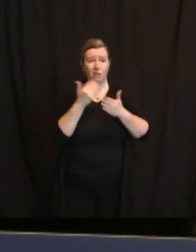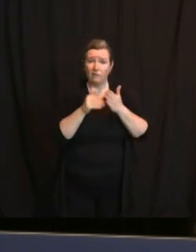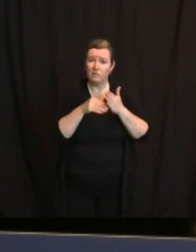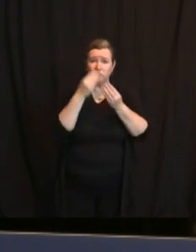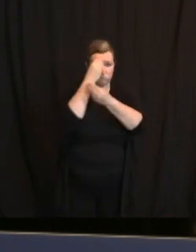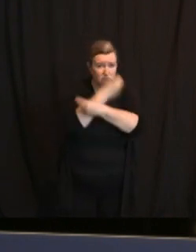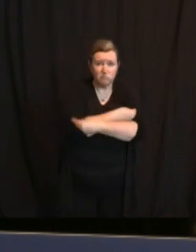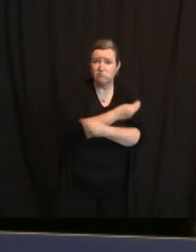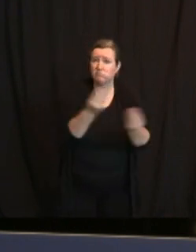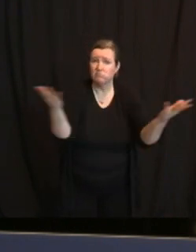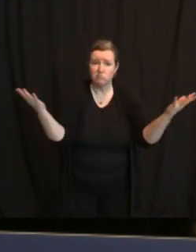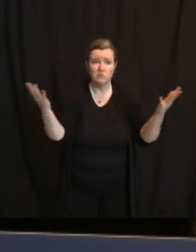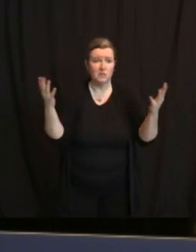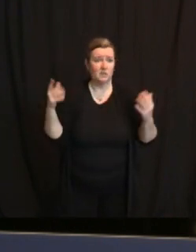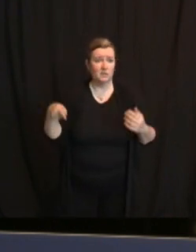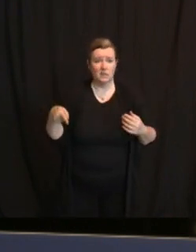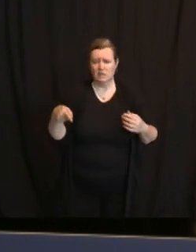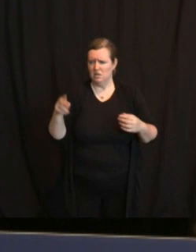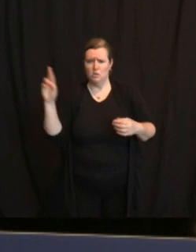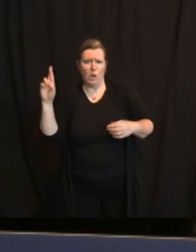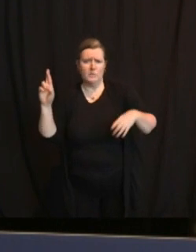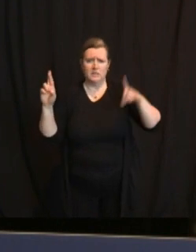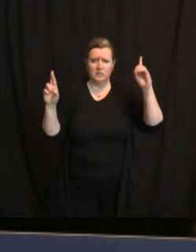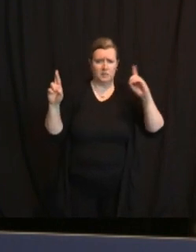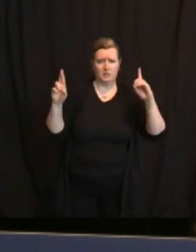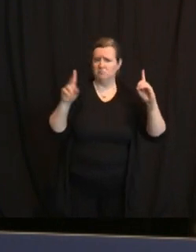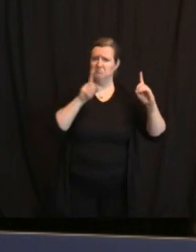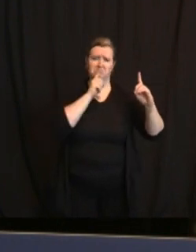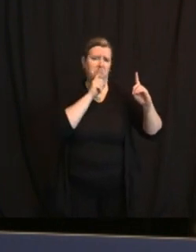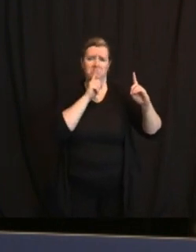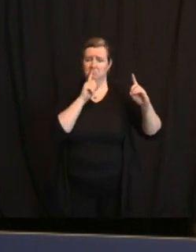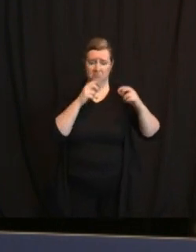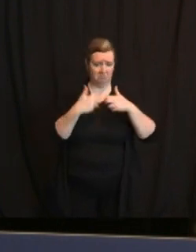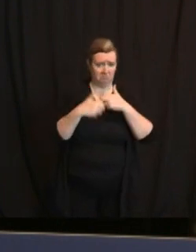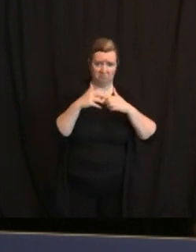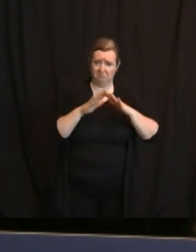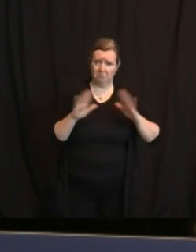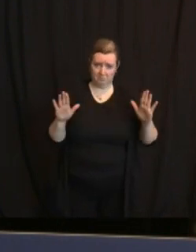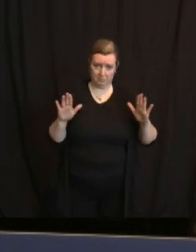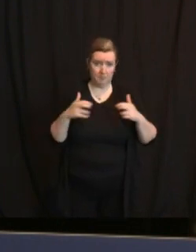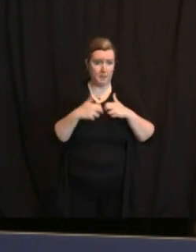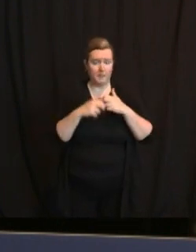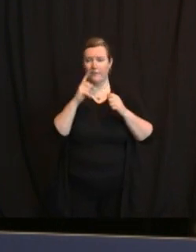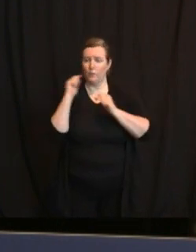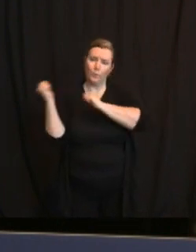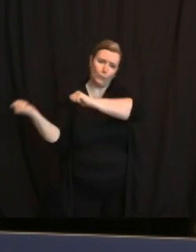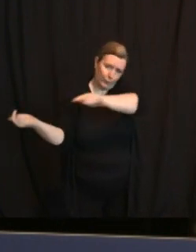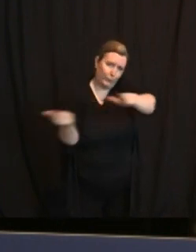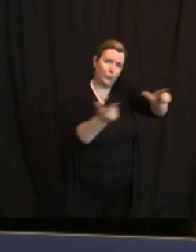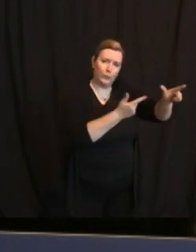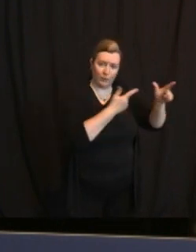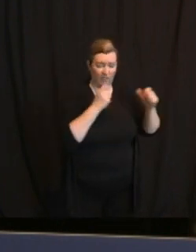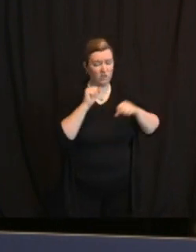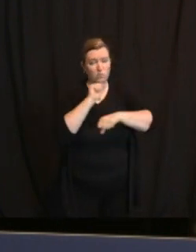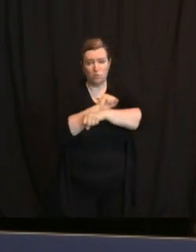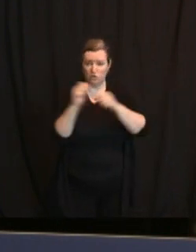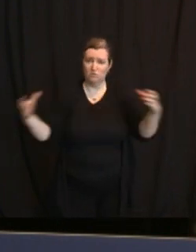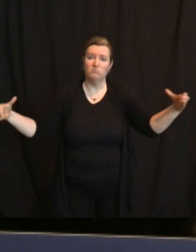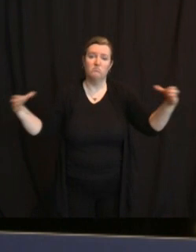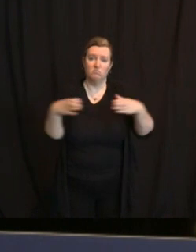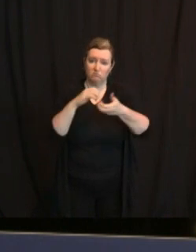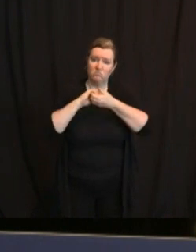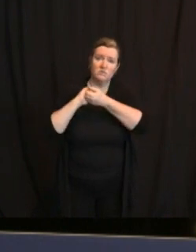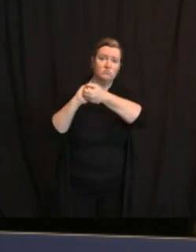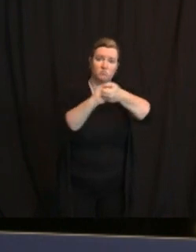a Republican or a Democratic problem. This is a problem that we all need to work together with. We all need to